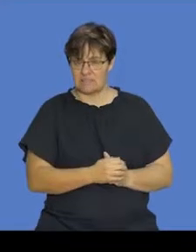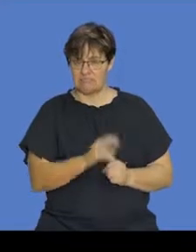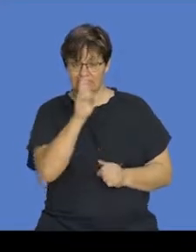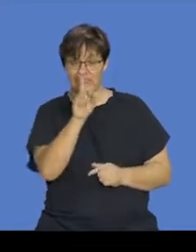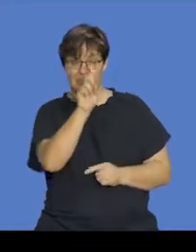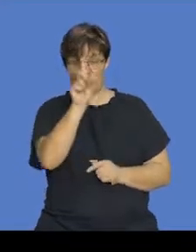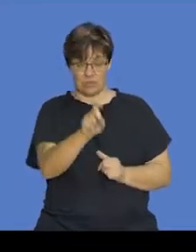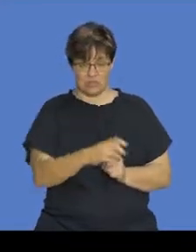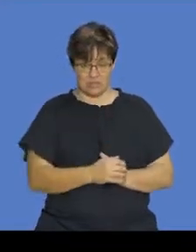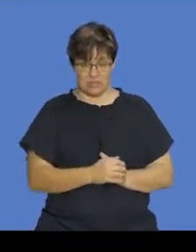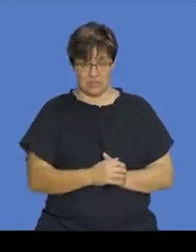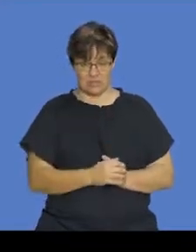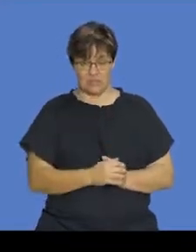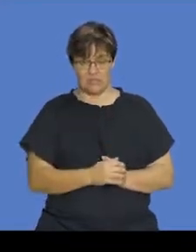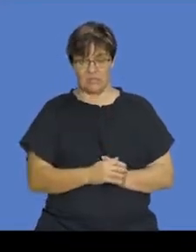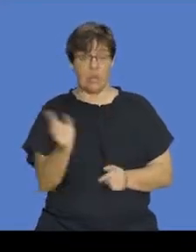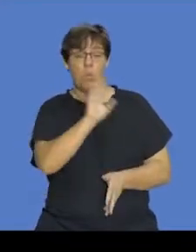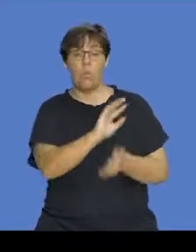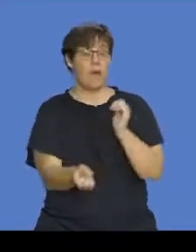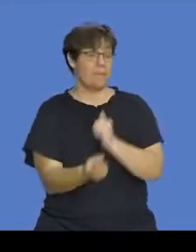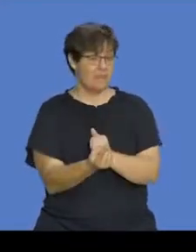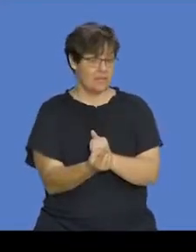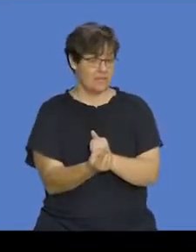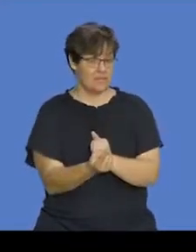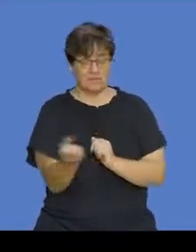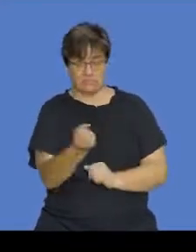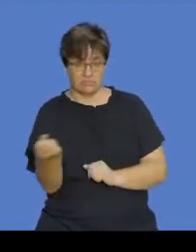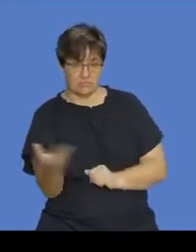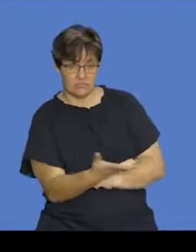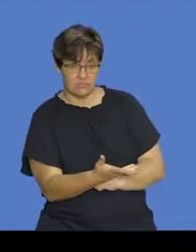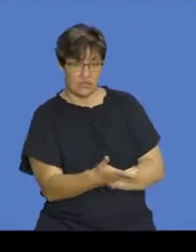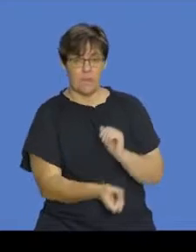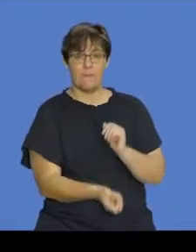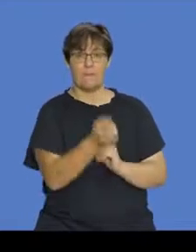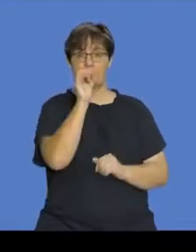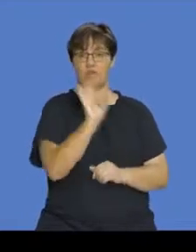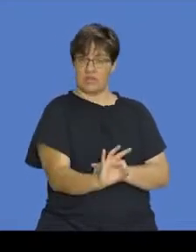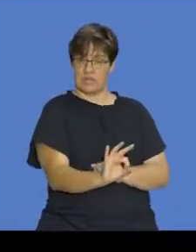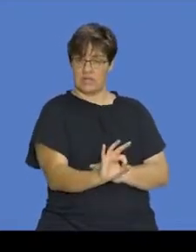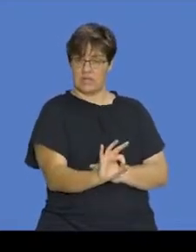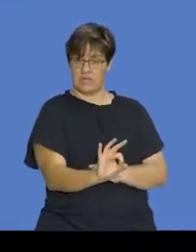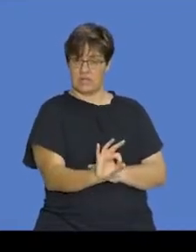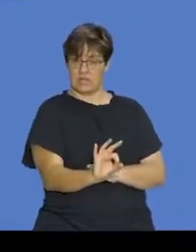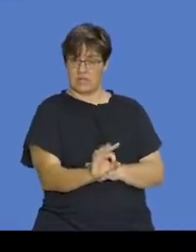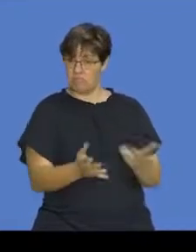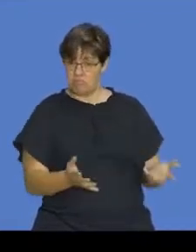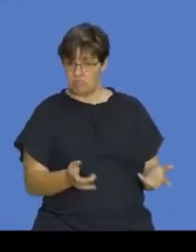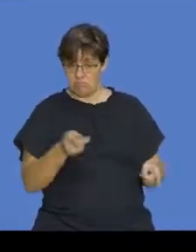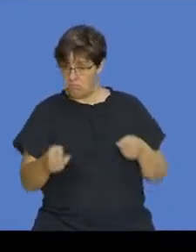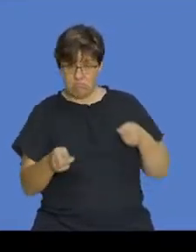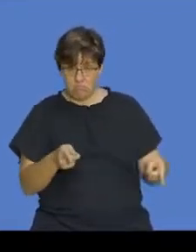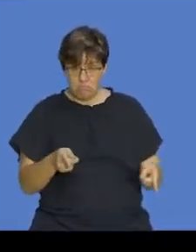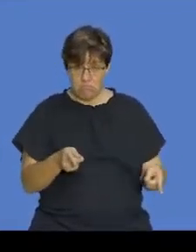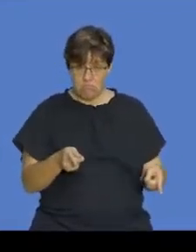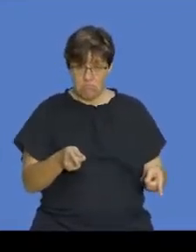question. What happens if a dice falls on 3? Does it matter which die falls on